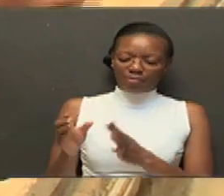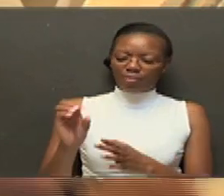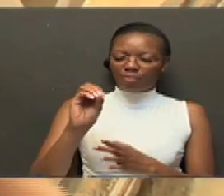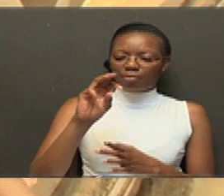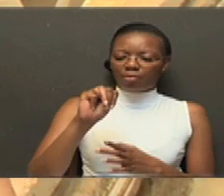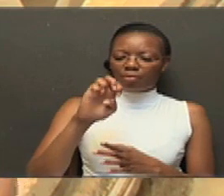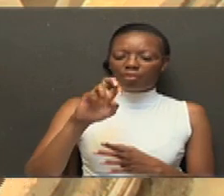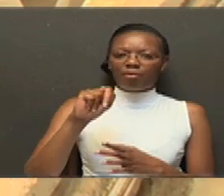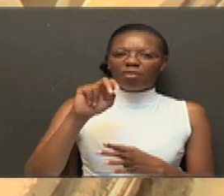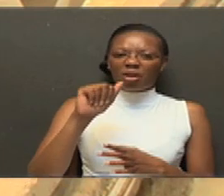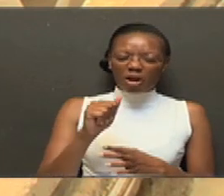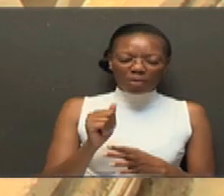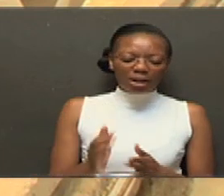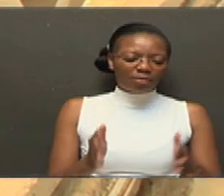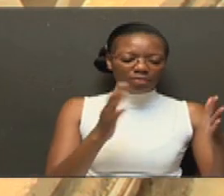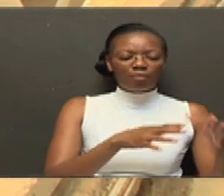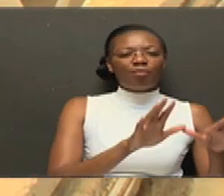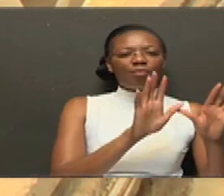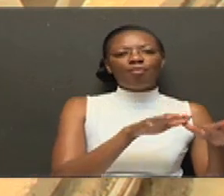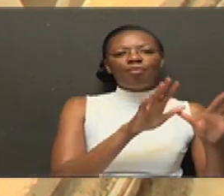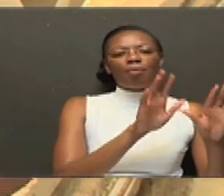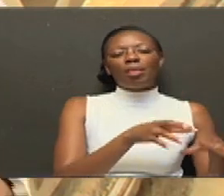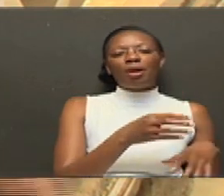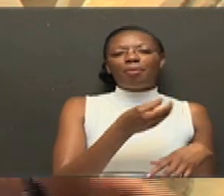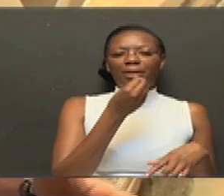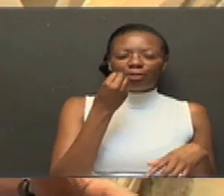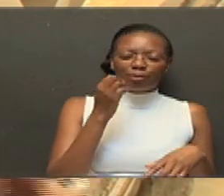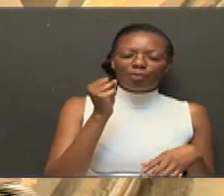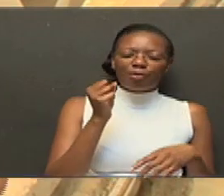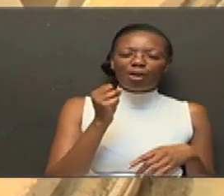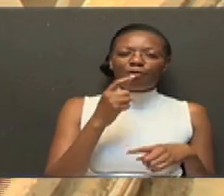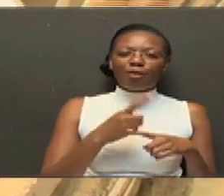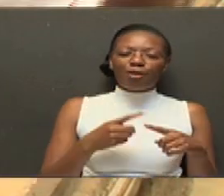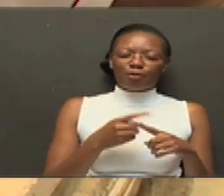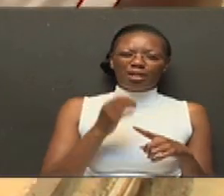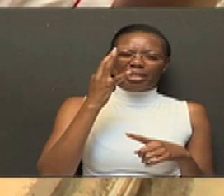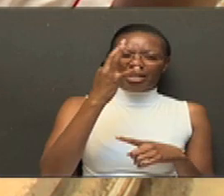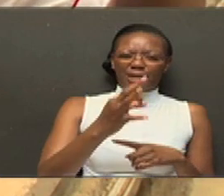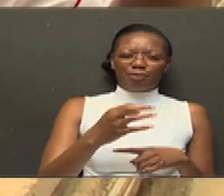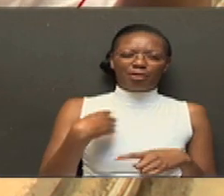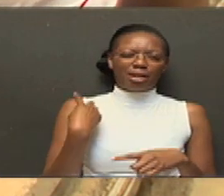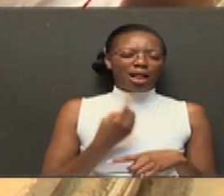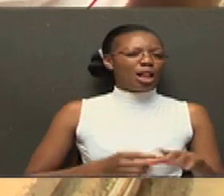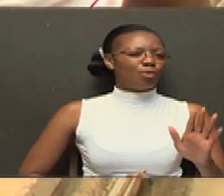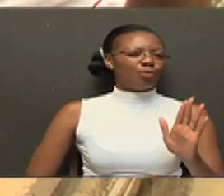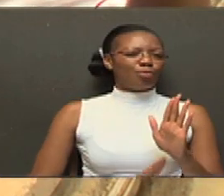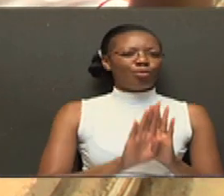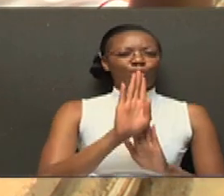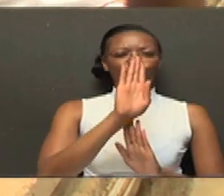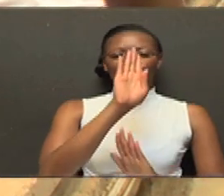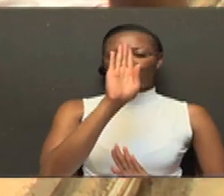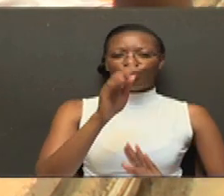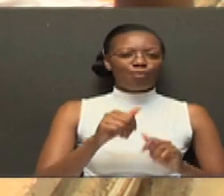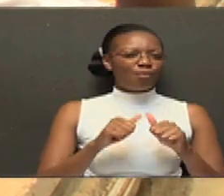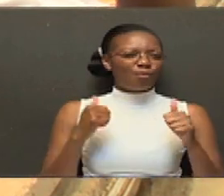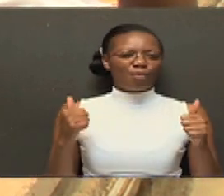we have our crickets for animal consumption. Yeah? So in the next 5 years, I'm seeing tutakuwa tumegrow the cricket industry